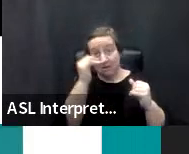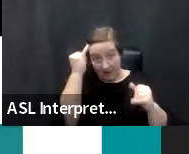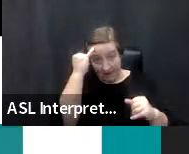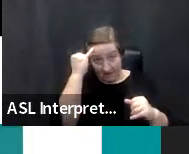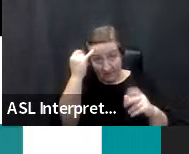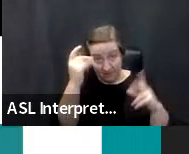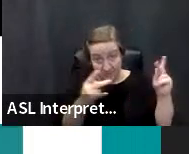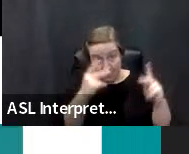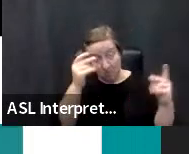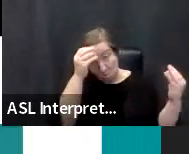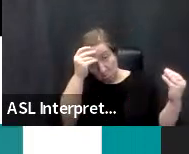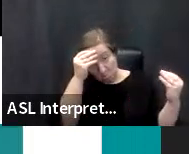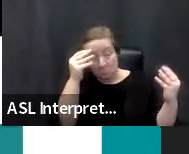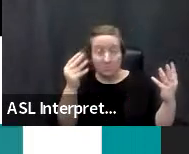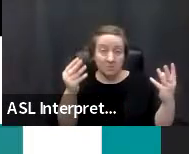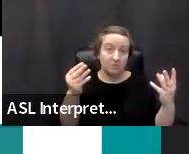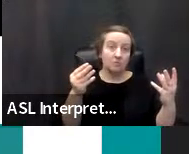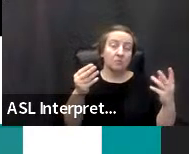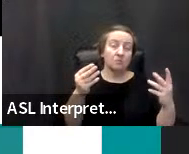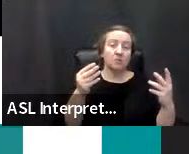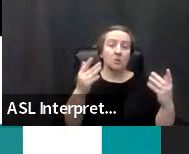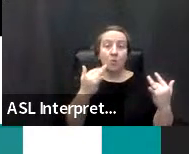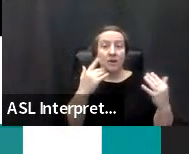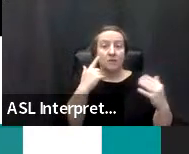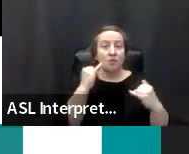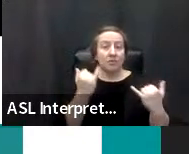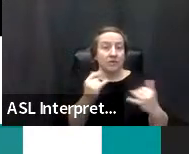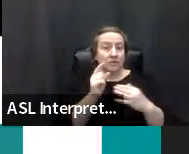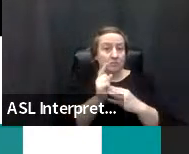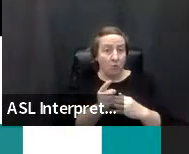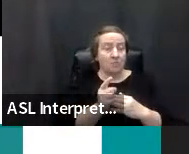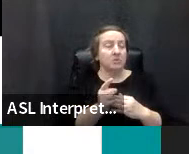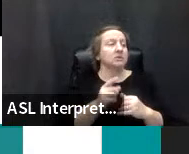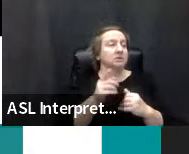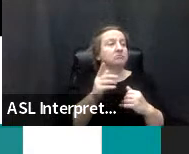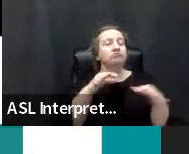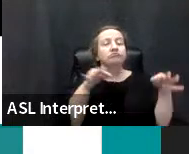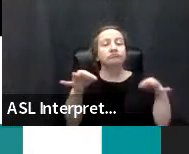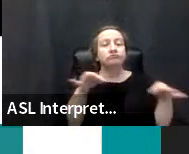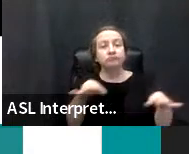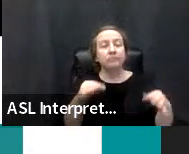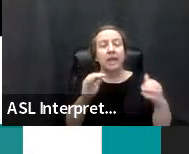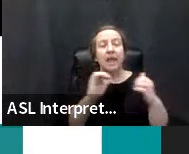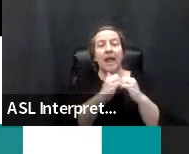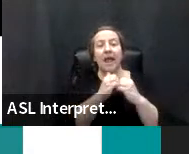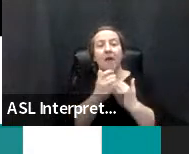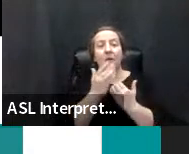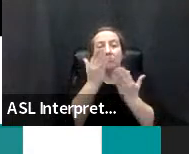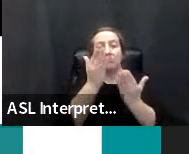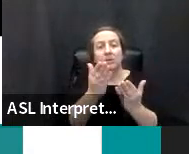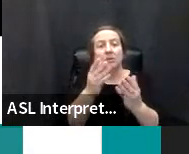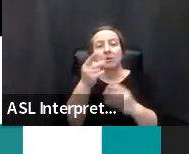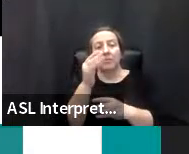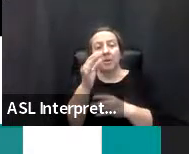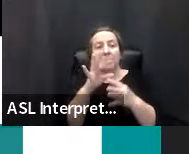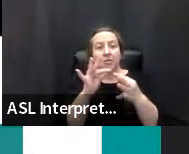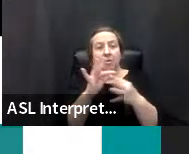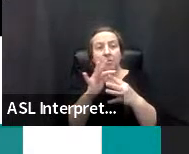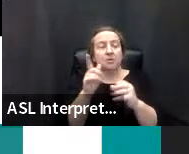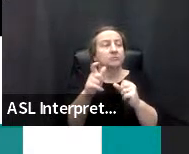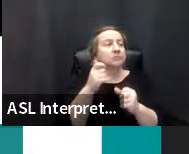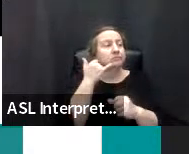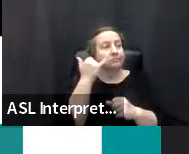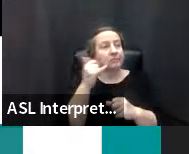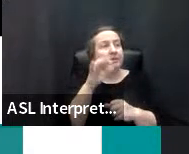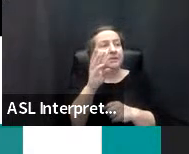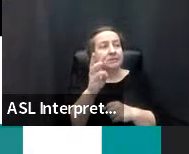are reviewing and waiting for this moment, here are instructions to offer public comment. You'll want to dial